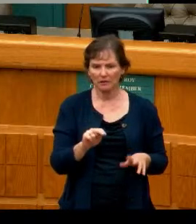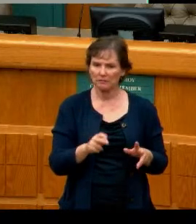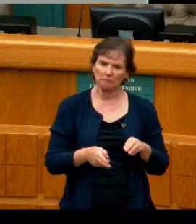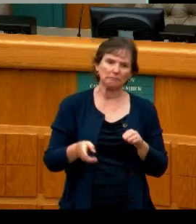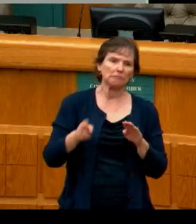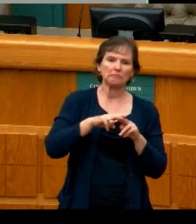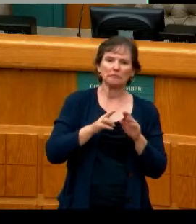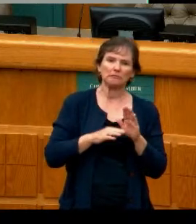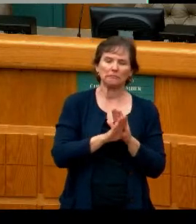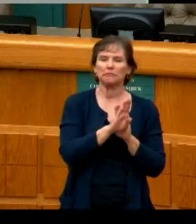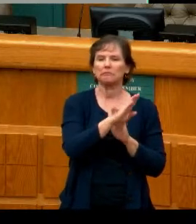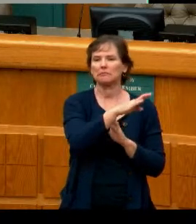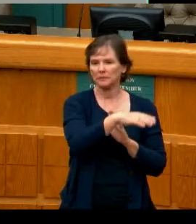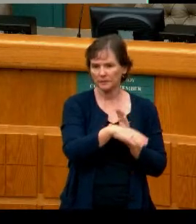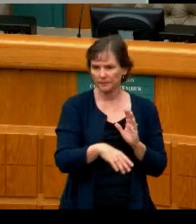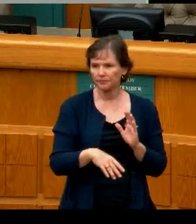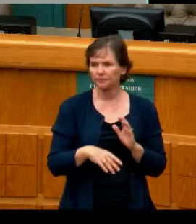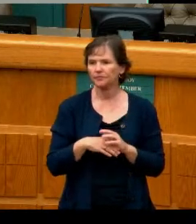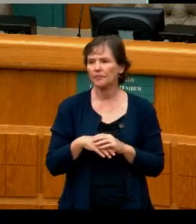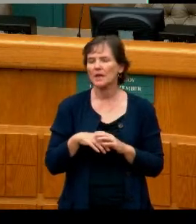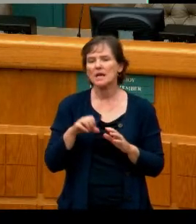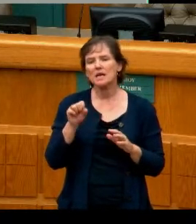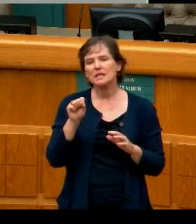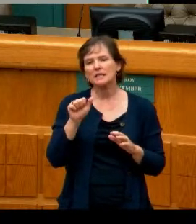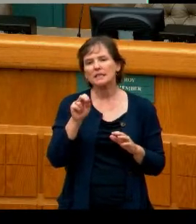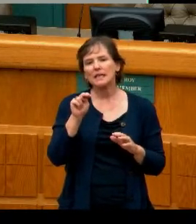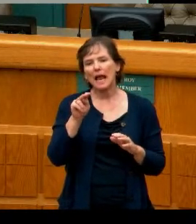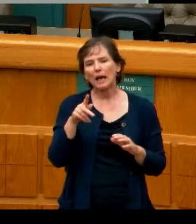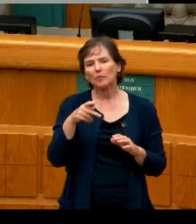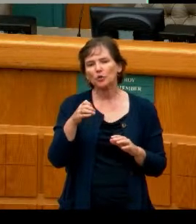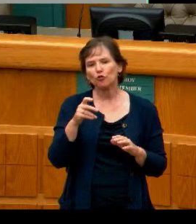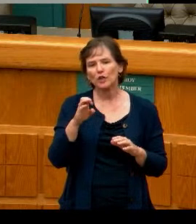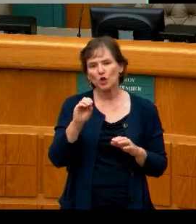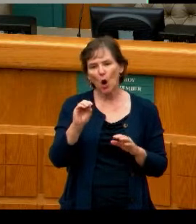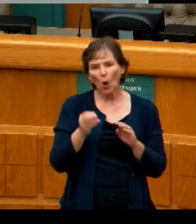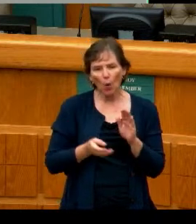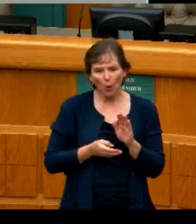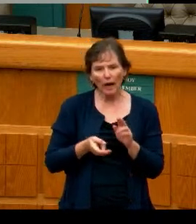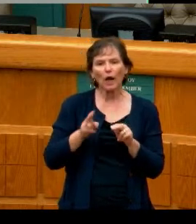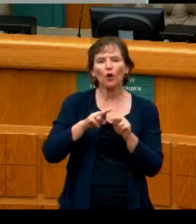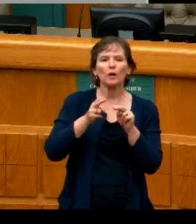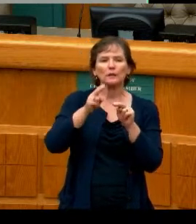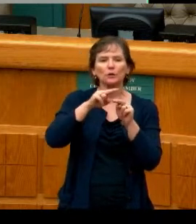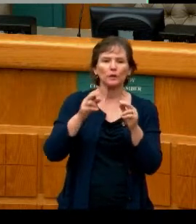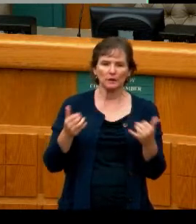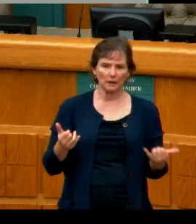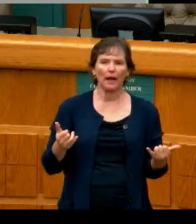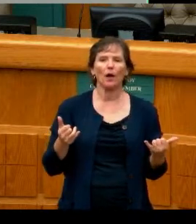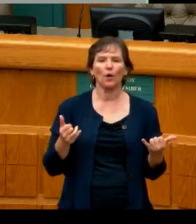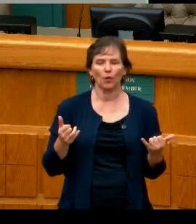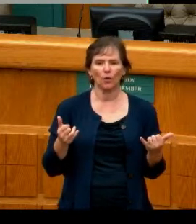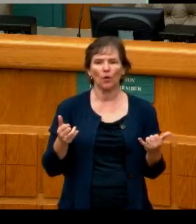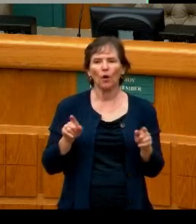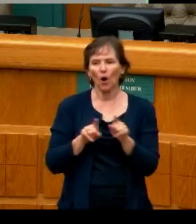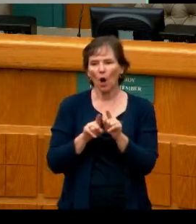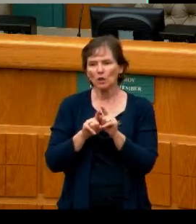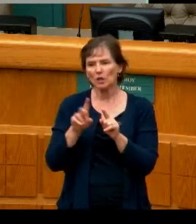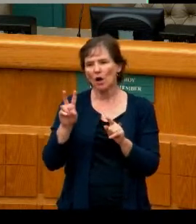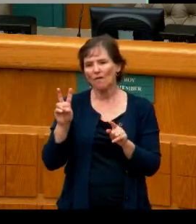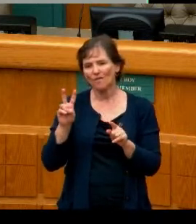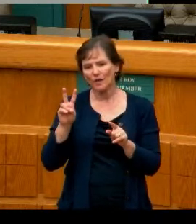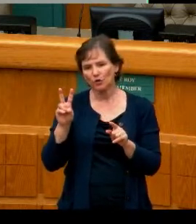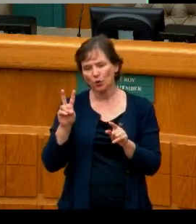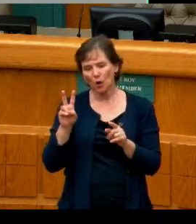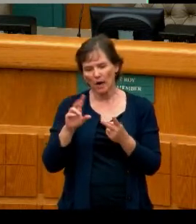in Laredo right now. McAllen's not too far behind, increasing rapidly. San Patricio, on a per capita basis,